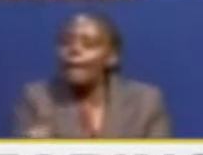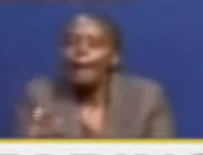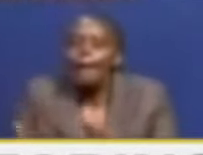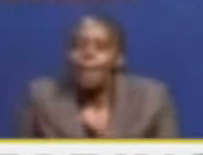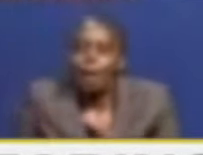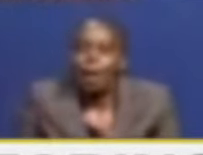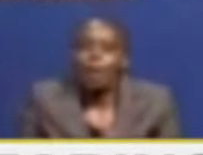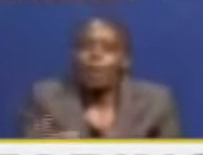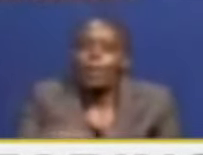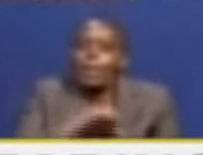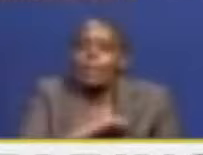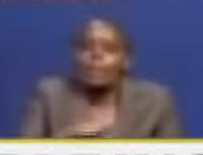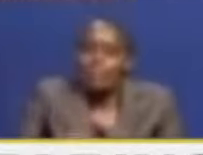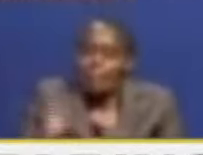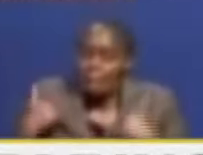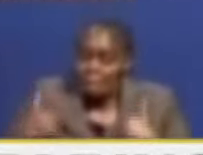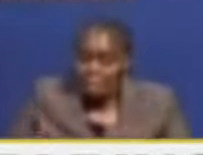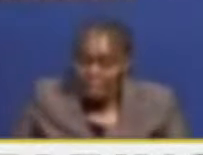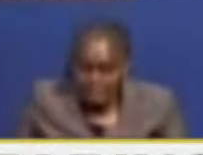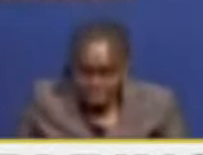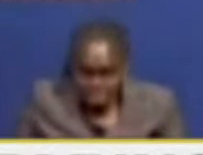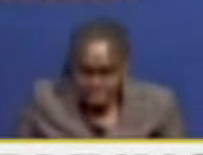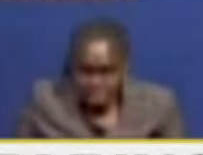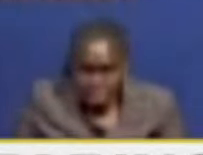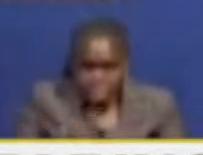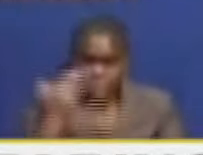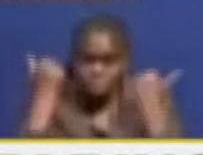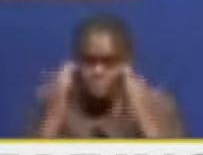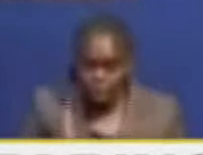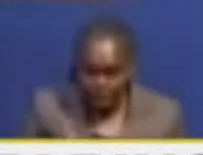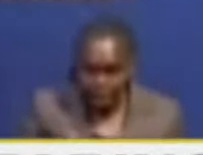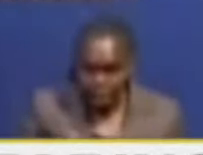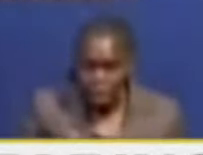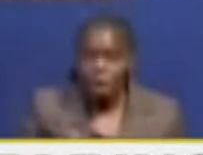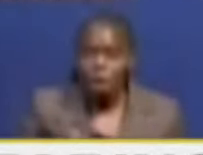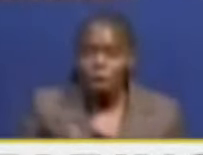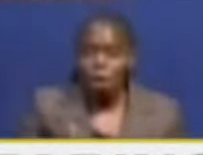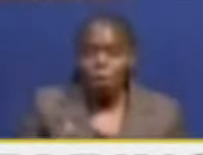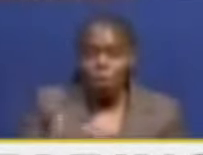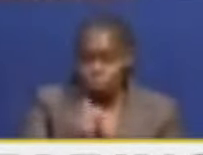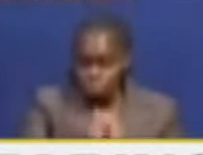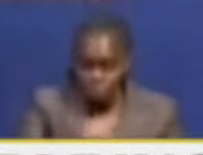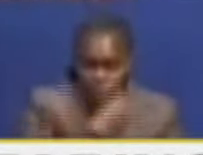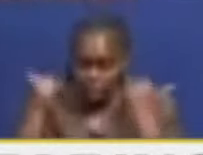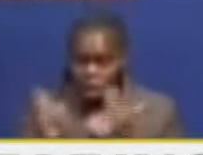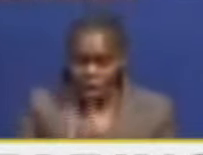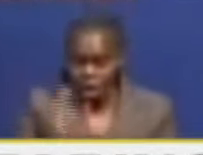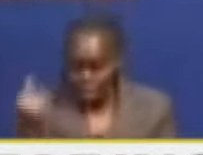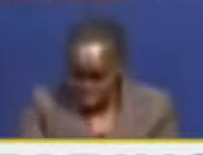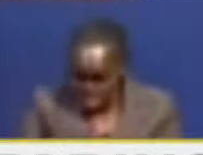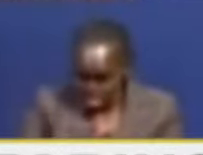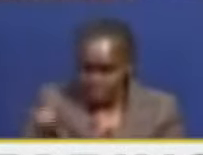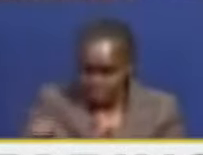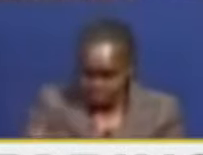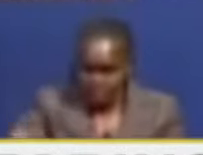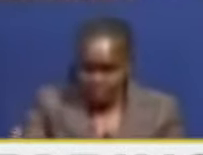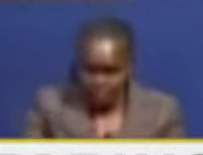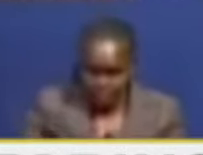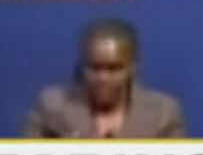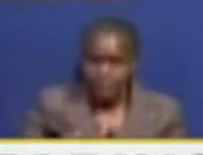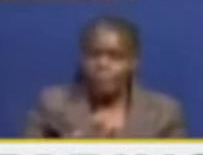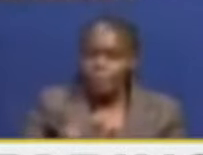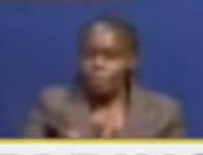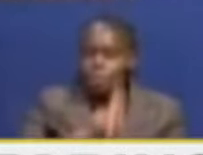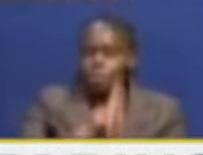the Senate, whether in person, by advocate, or in person, by advocate, and by advocate. 3, indicating the names